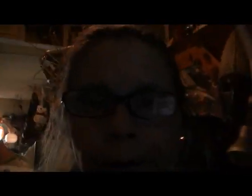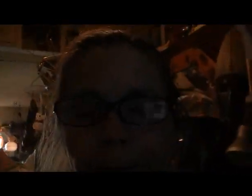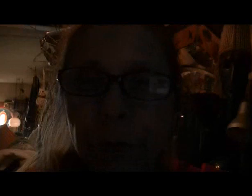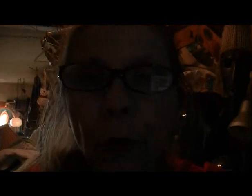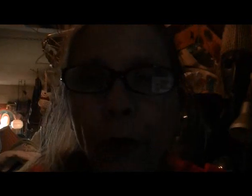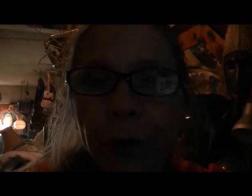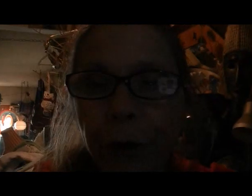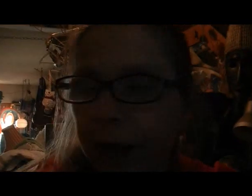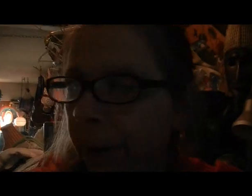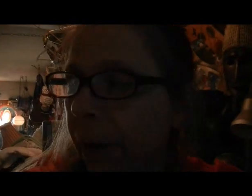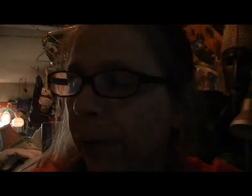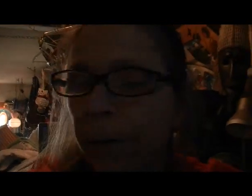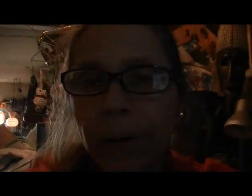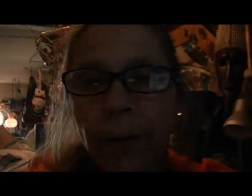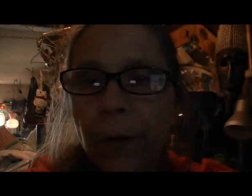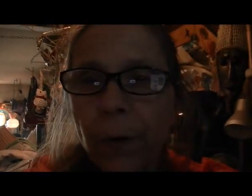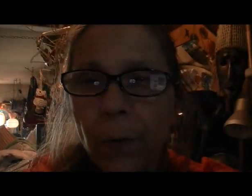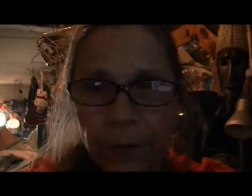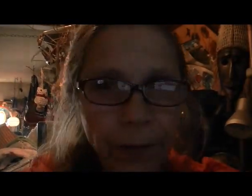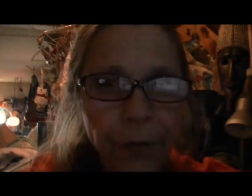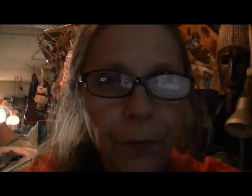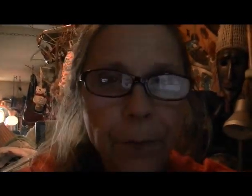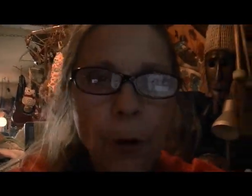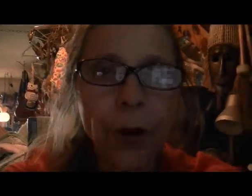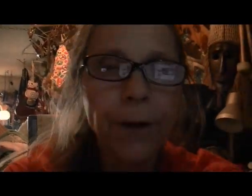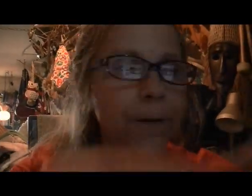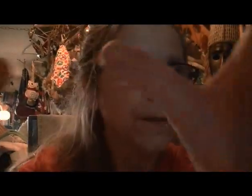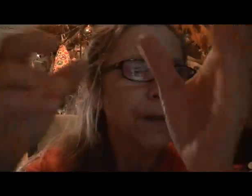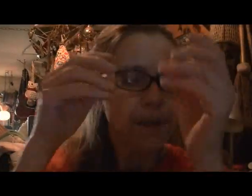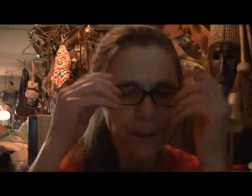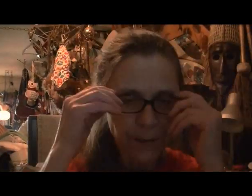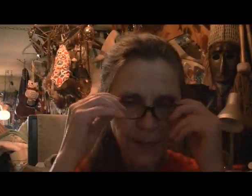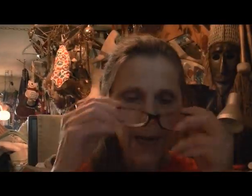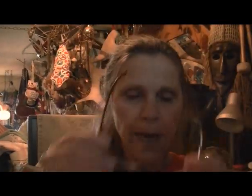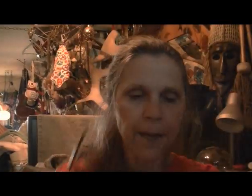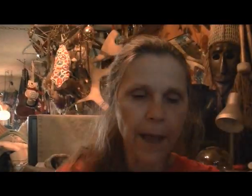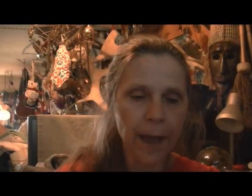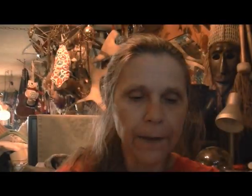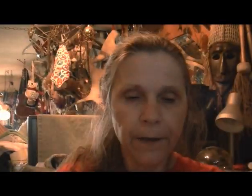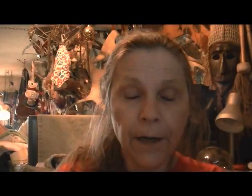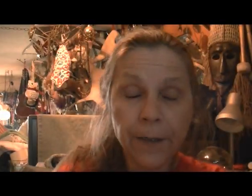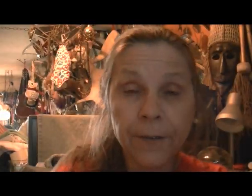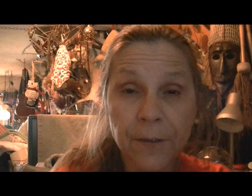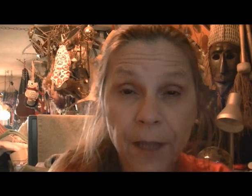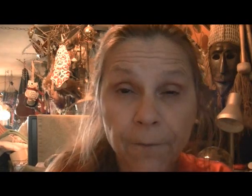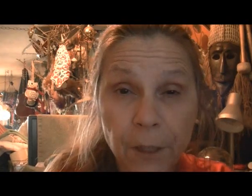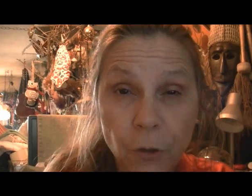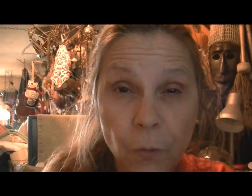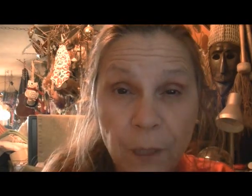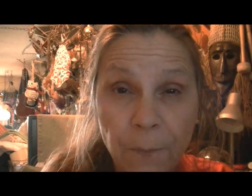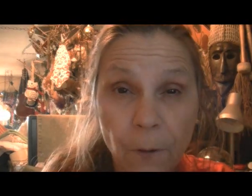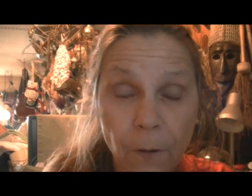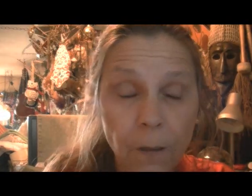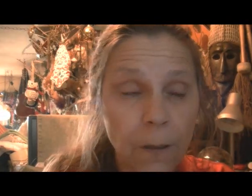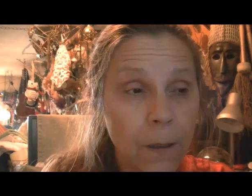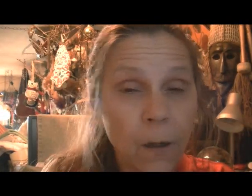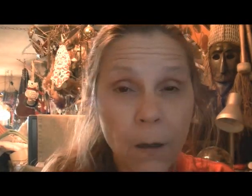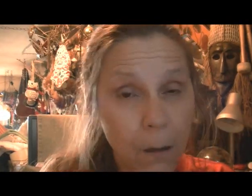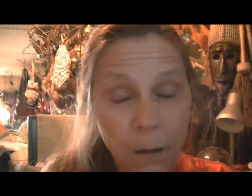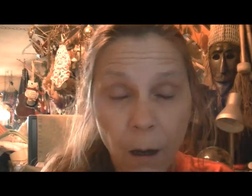apparently, the coroner came out with another report saying that 172